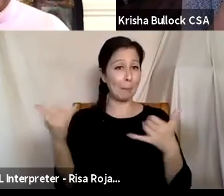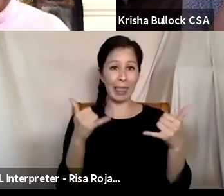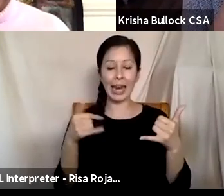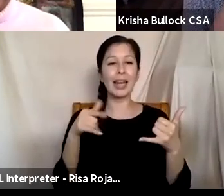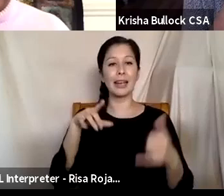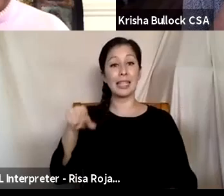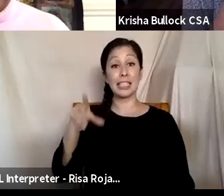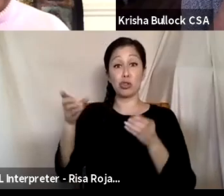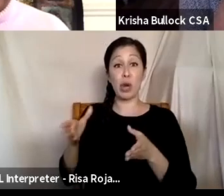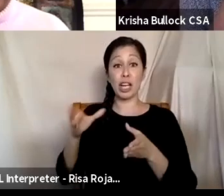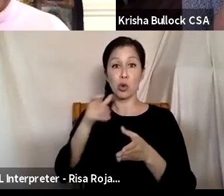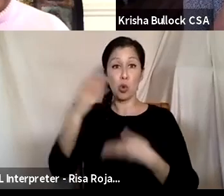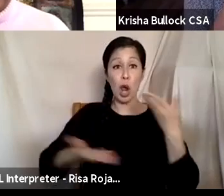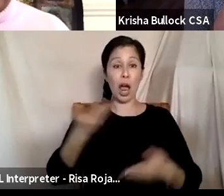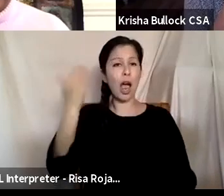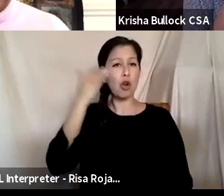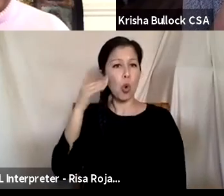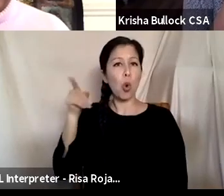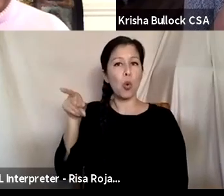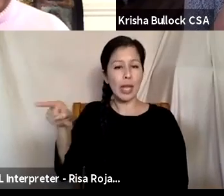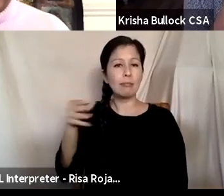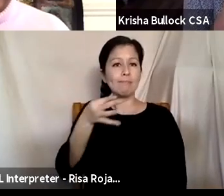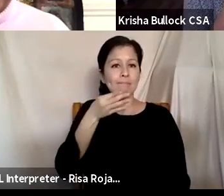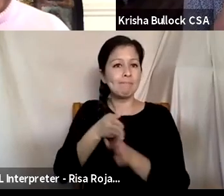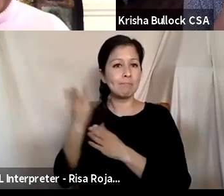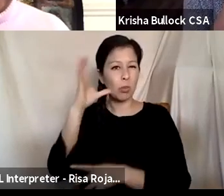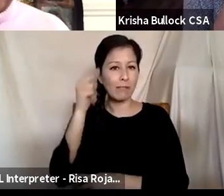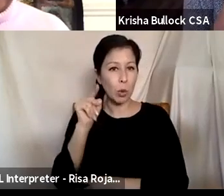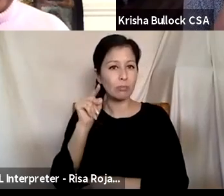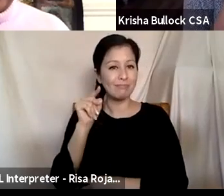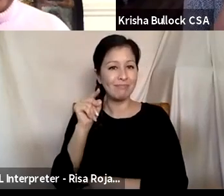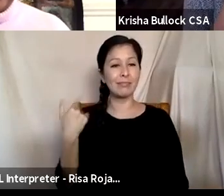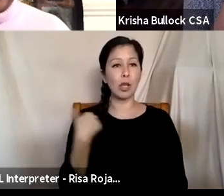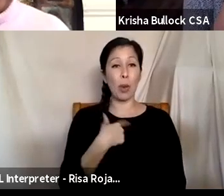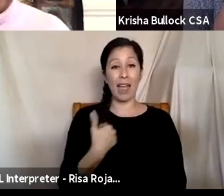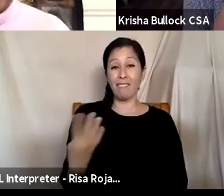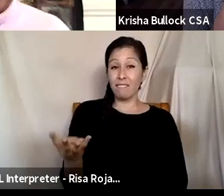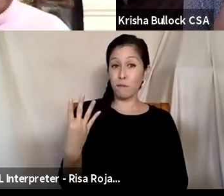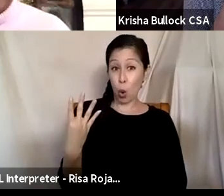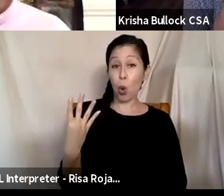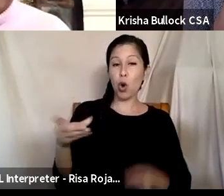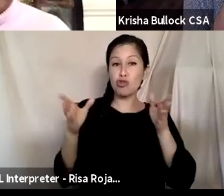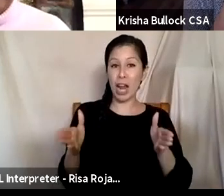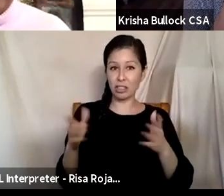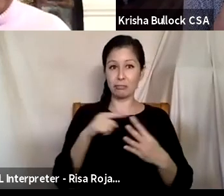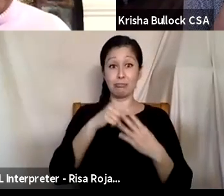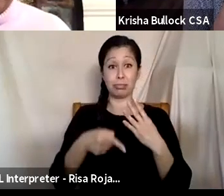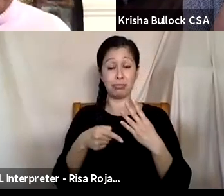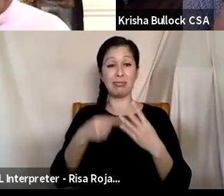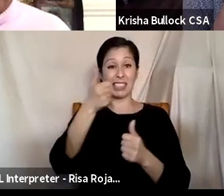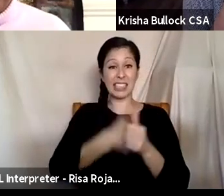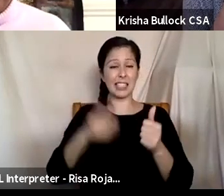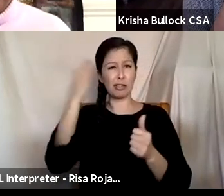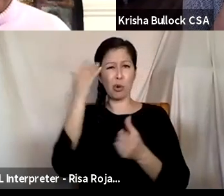casting directors know their stuff. That's right. So listen, we have 4 casting directors that know everything. We are